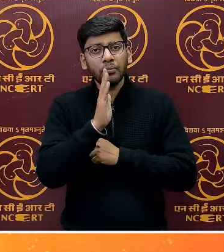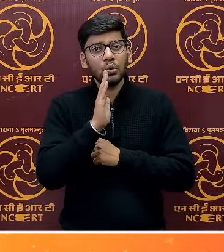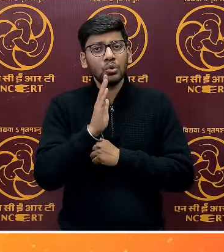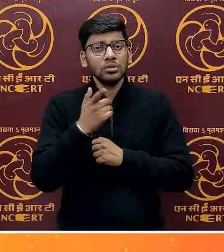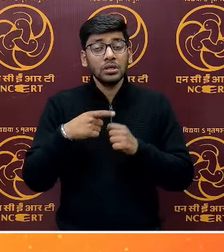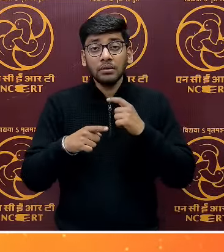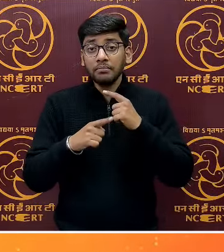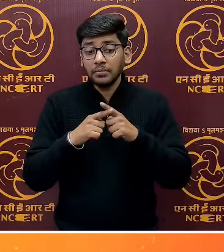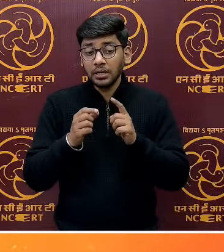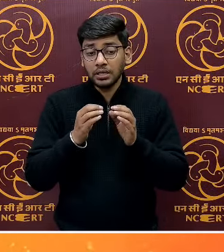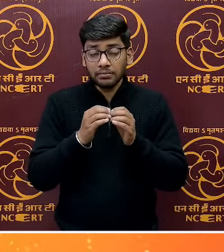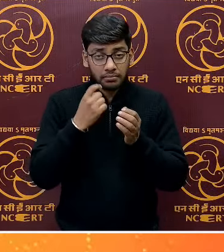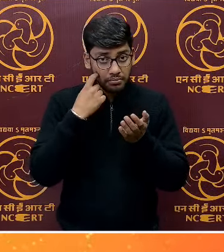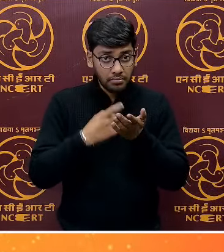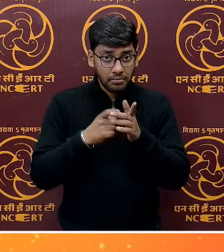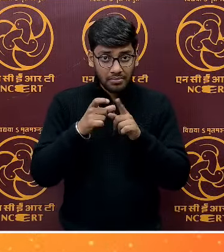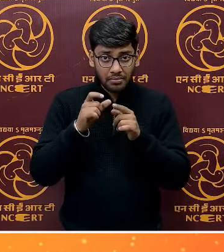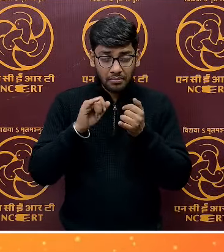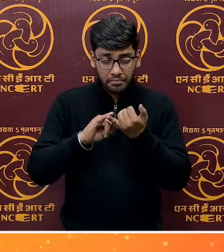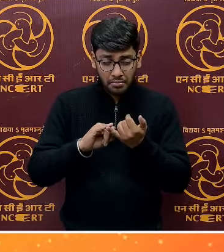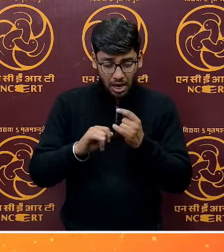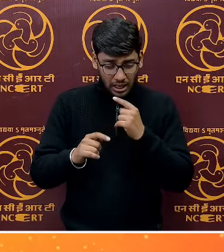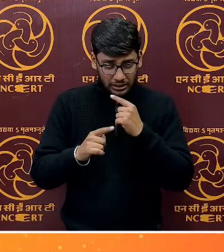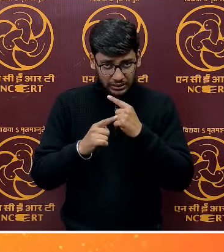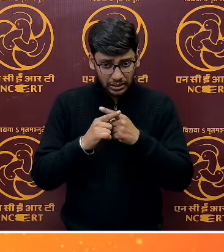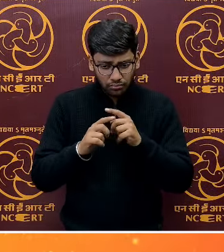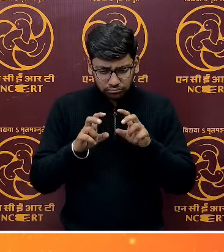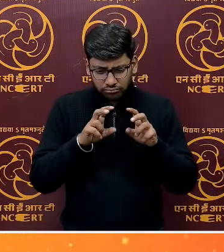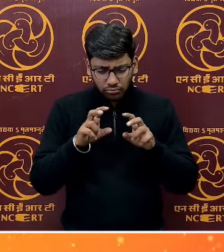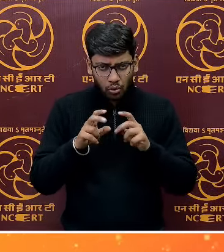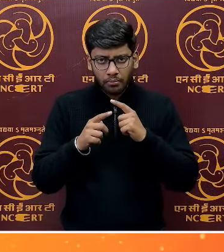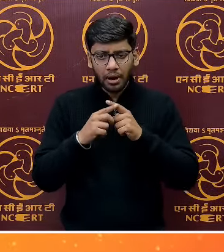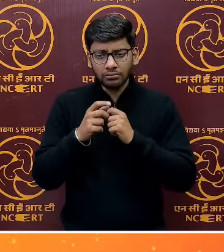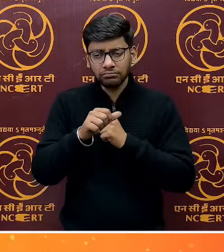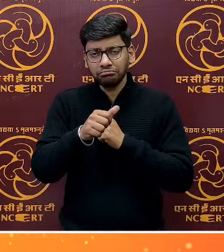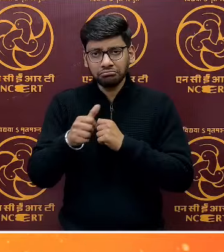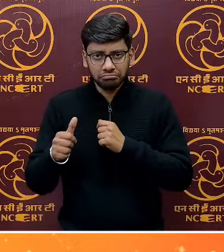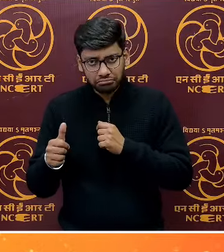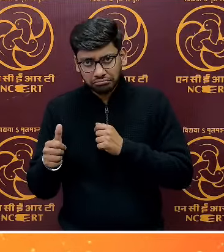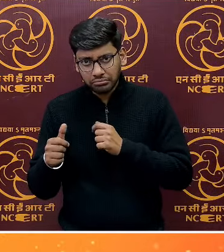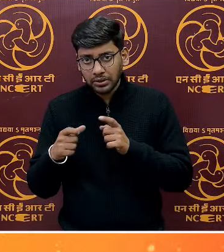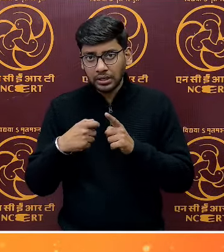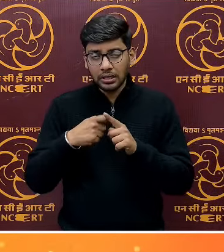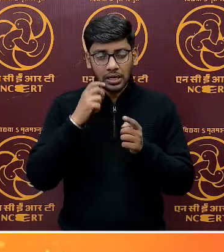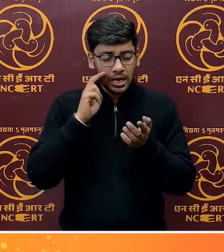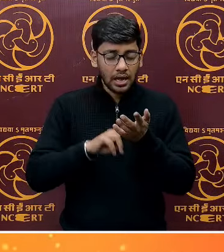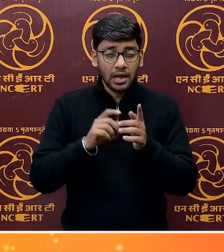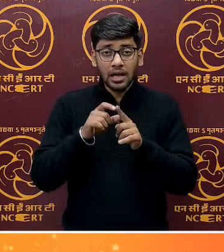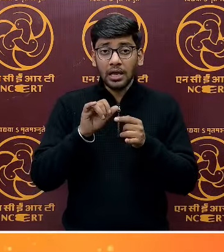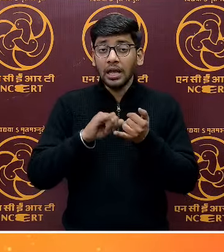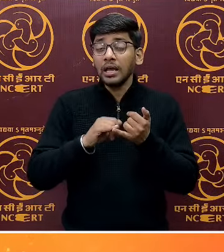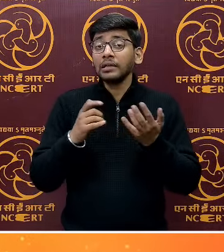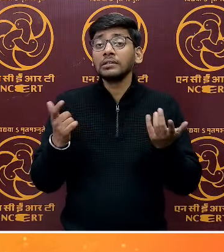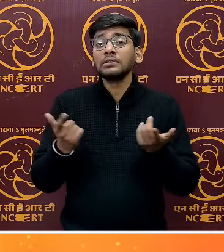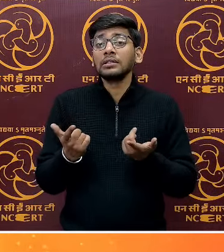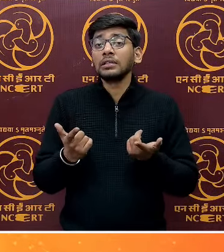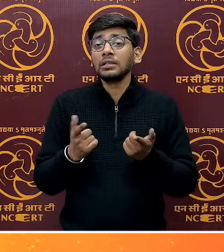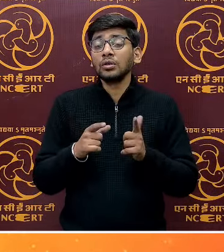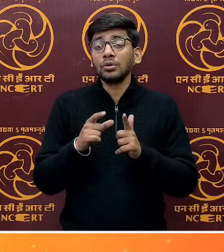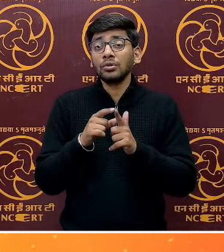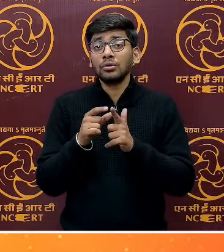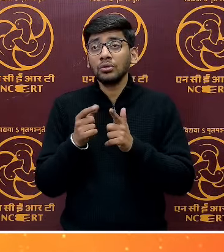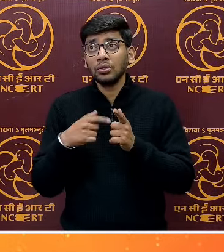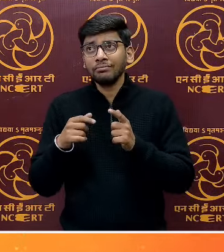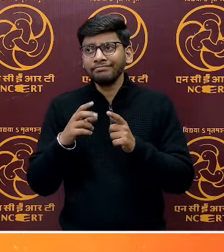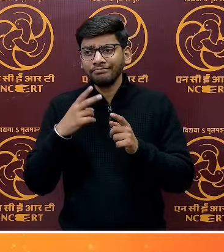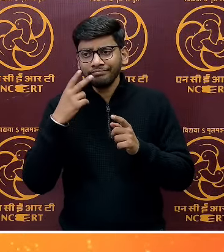the birds. We should also observe different kinds of, so the tasks that are there to do is look up